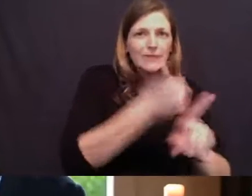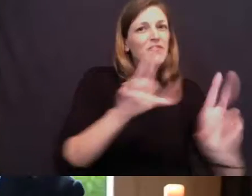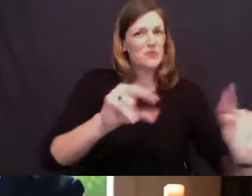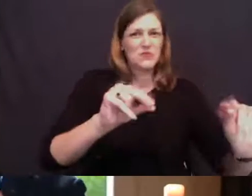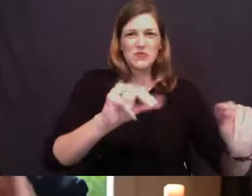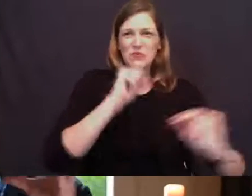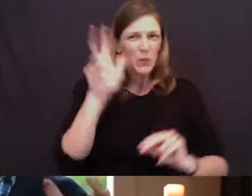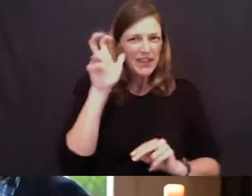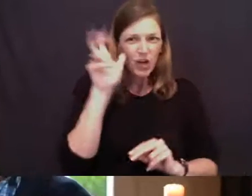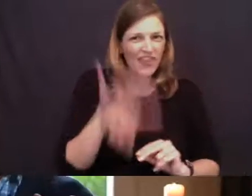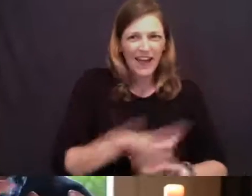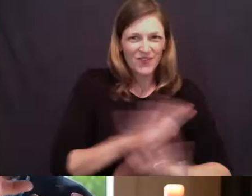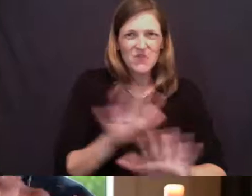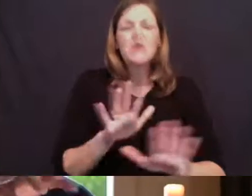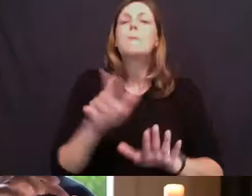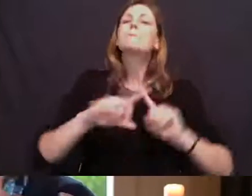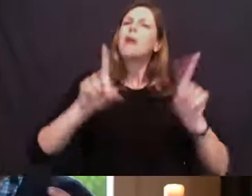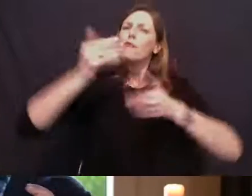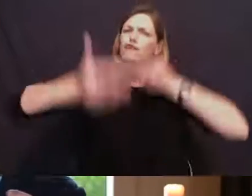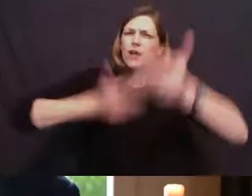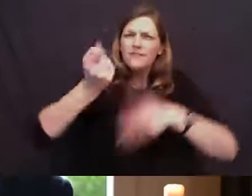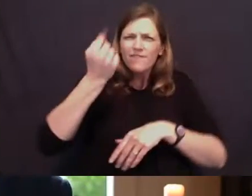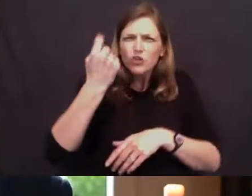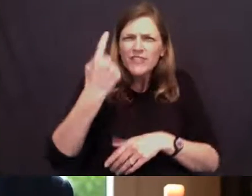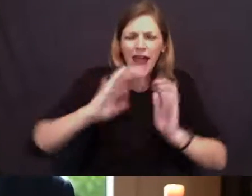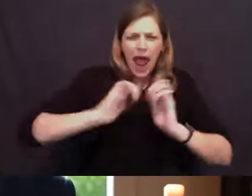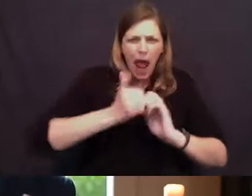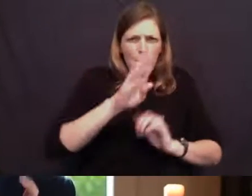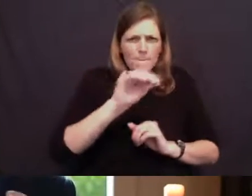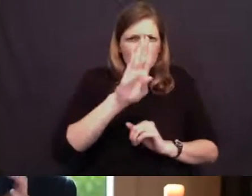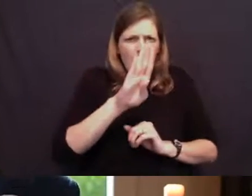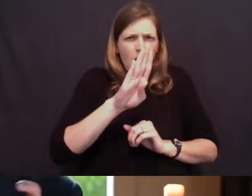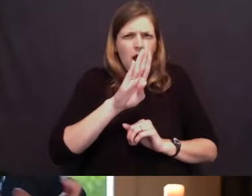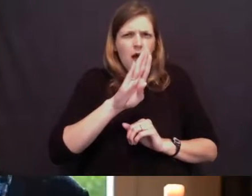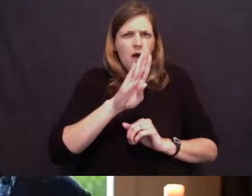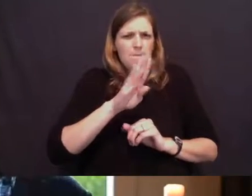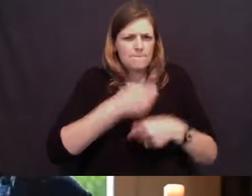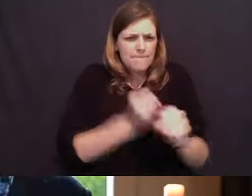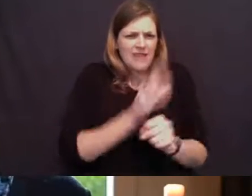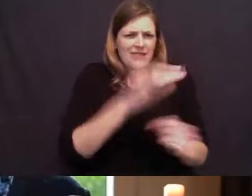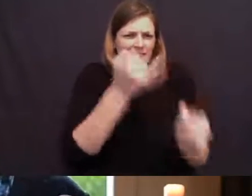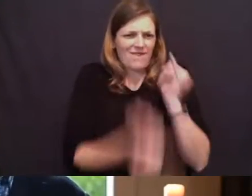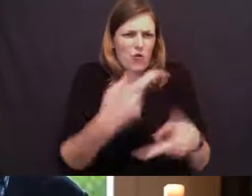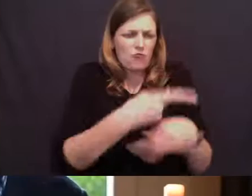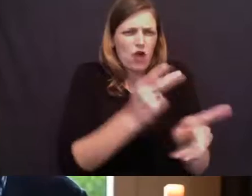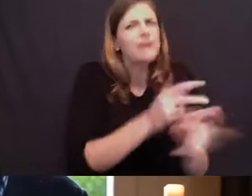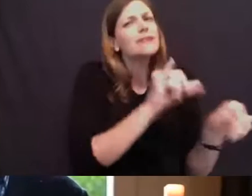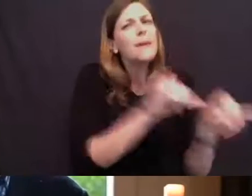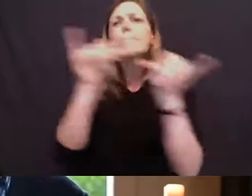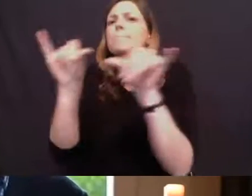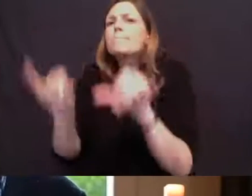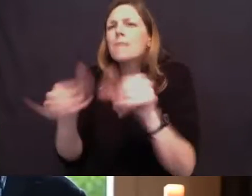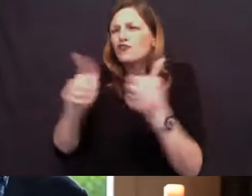process of understanding of how Bob Ross gets to the finished product can be very similar to trying to watch